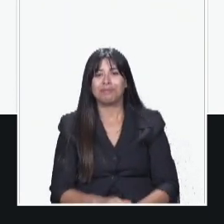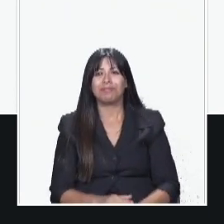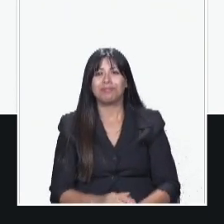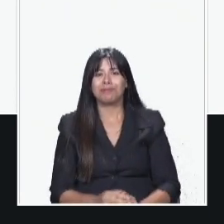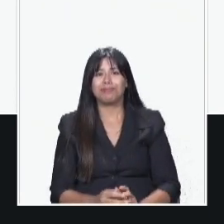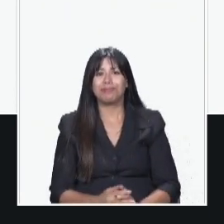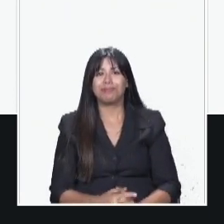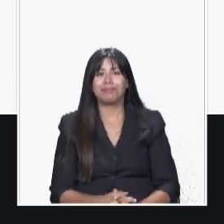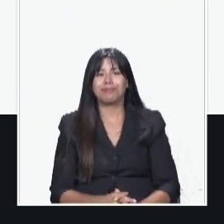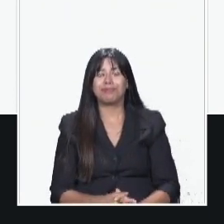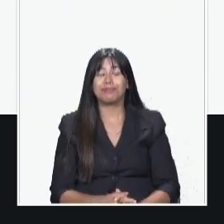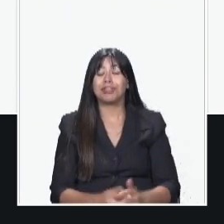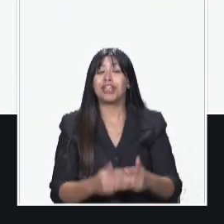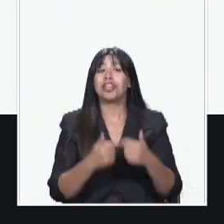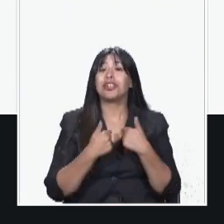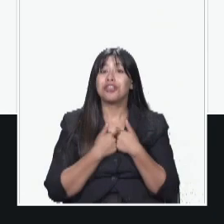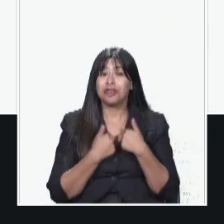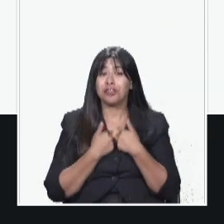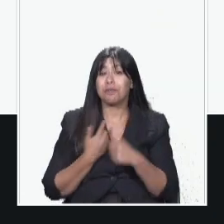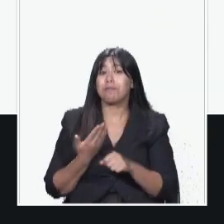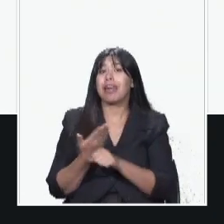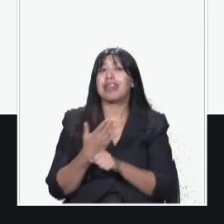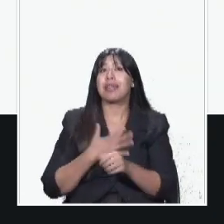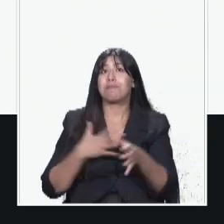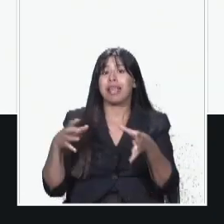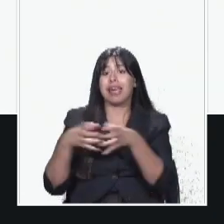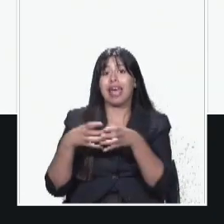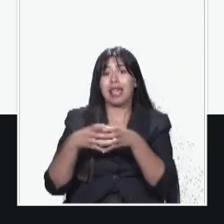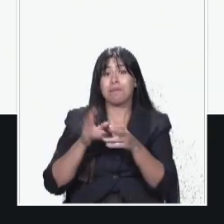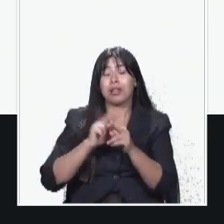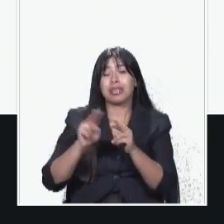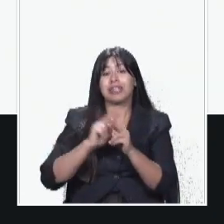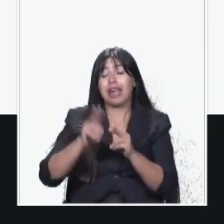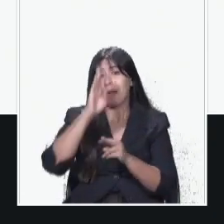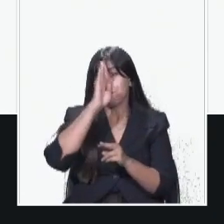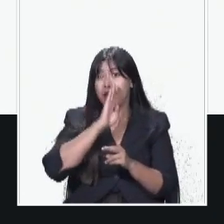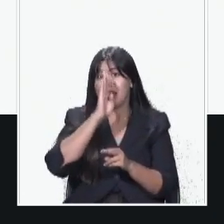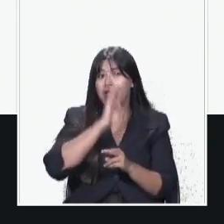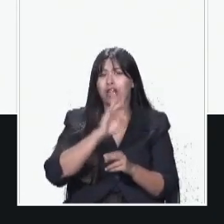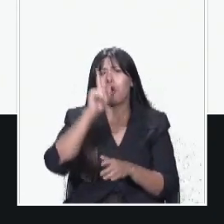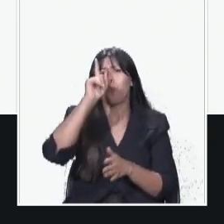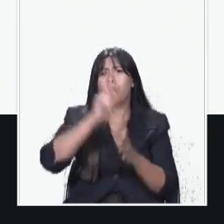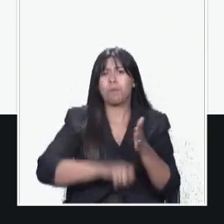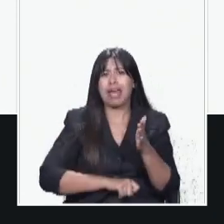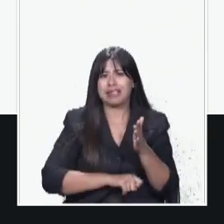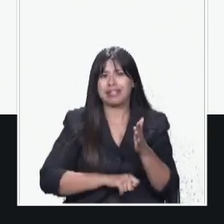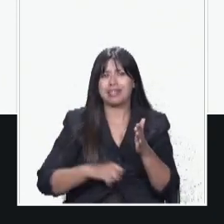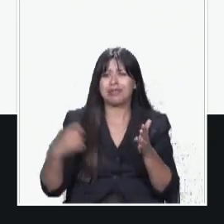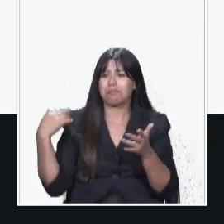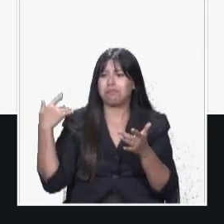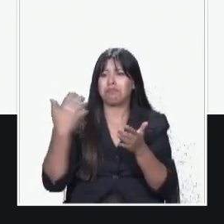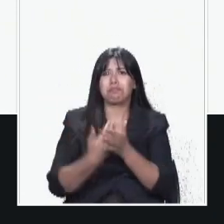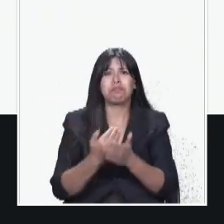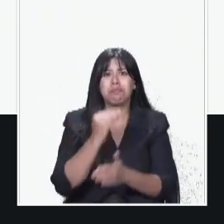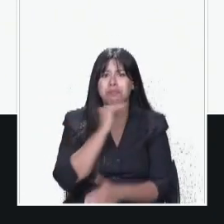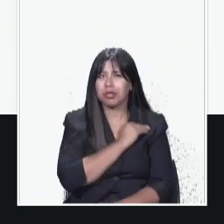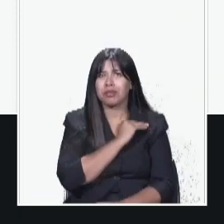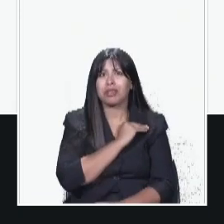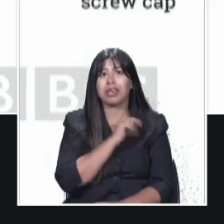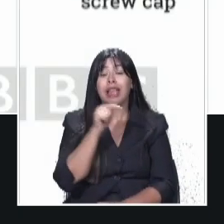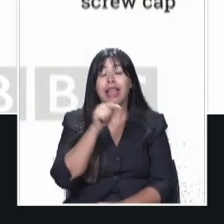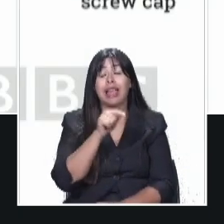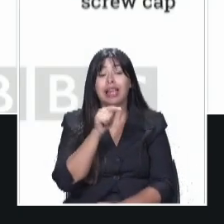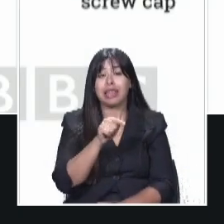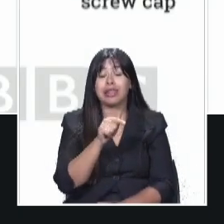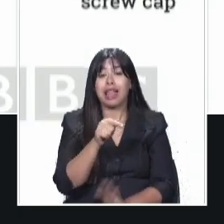build up the system in a month. And of course, there is the more. Hey, this is the version that is now shipping. That is now shipping in some